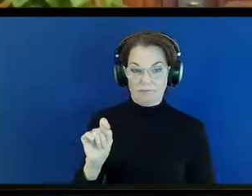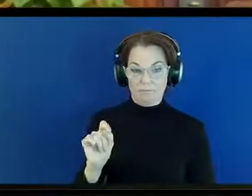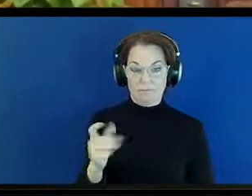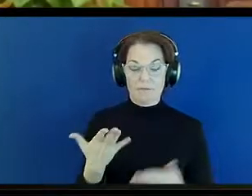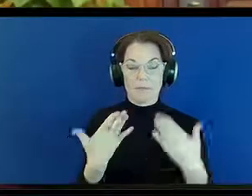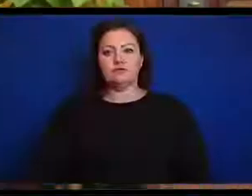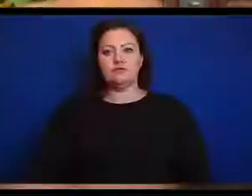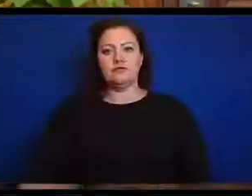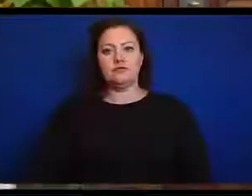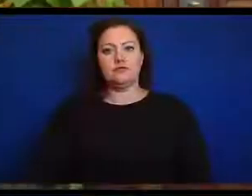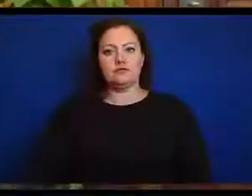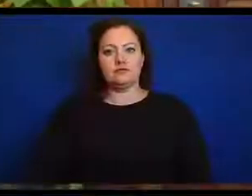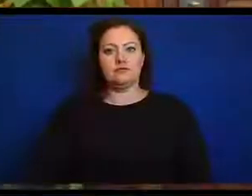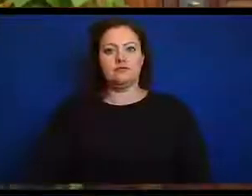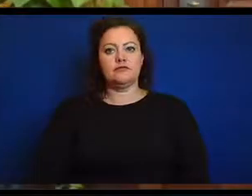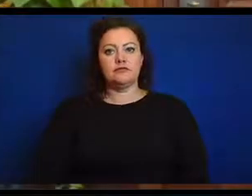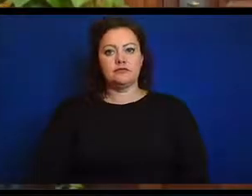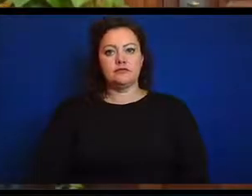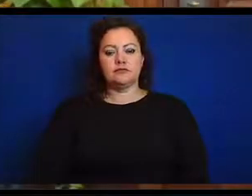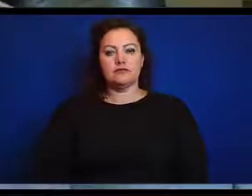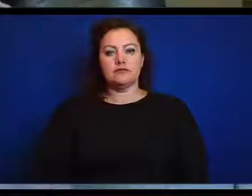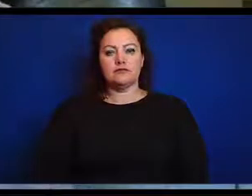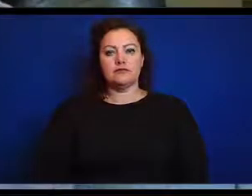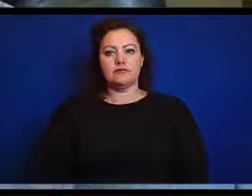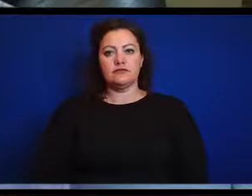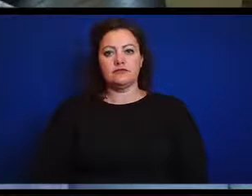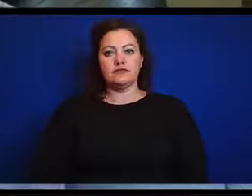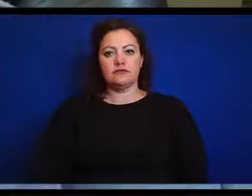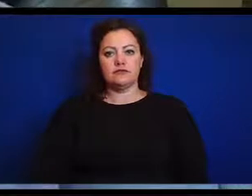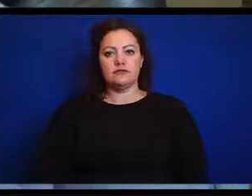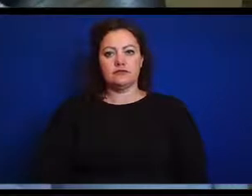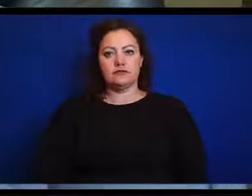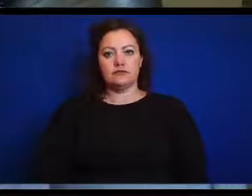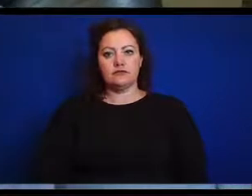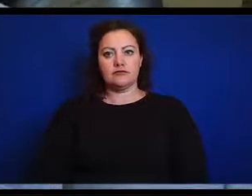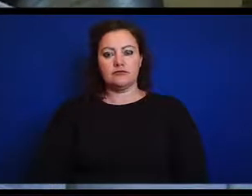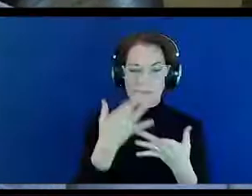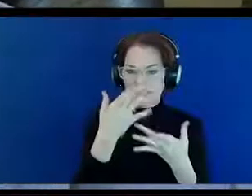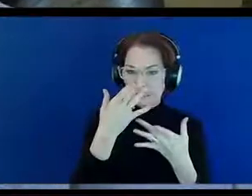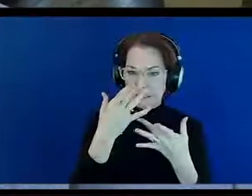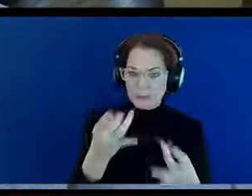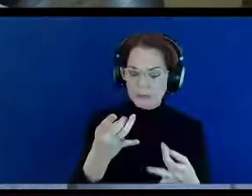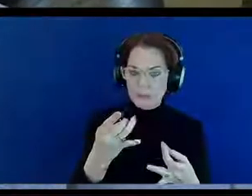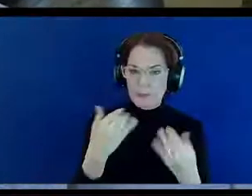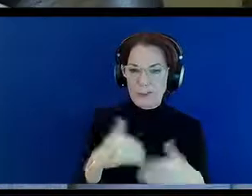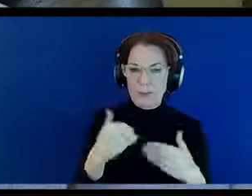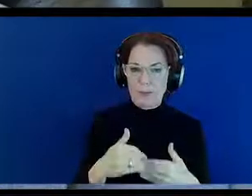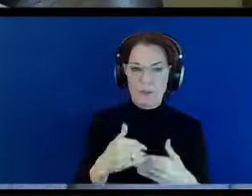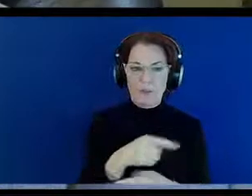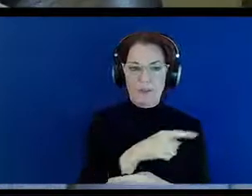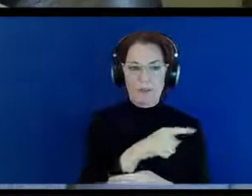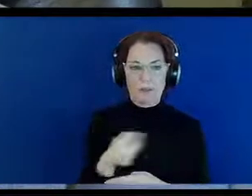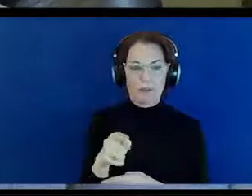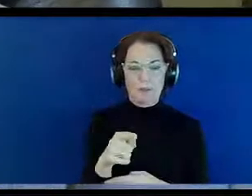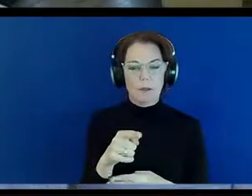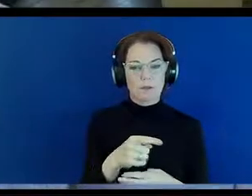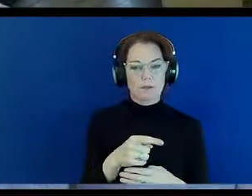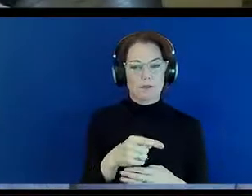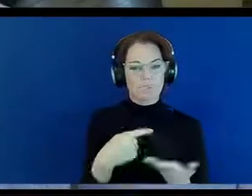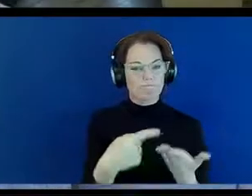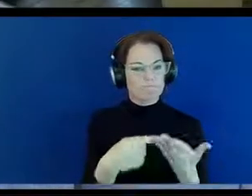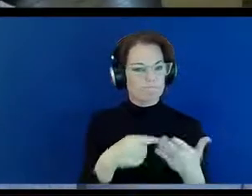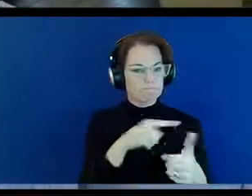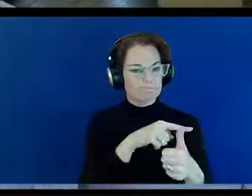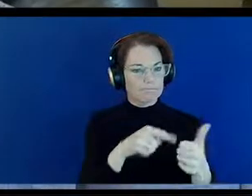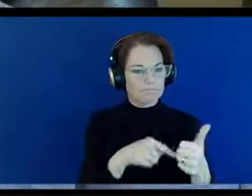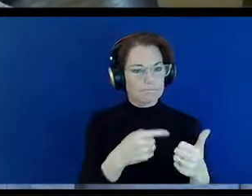interesting hearing, by the way. And I think our panelists are doing a really good job of distilling some of the important issues from healthcare to housing